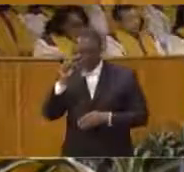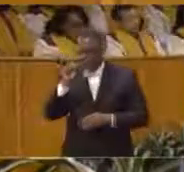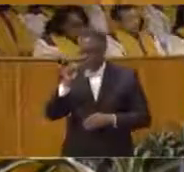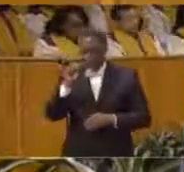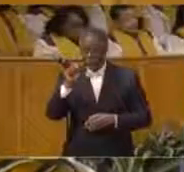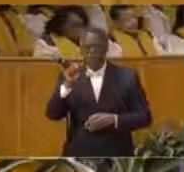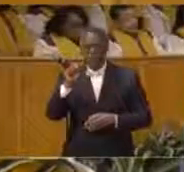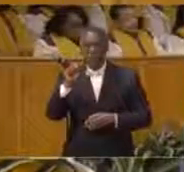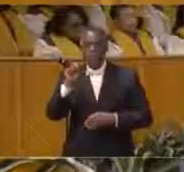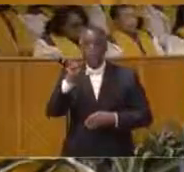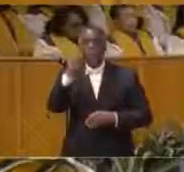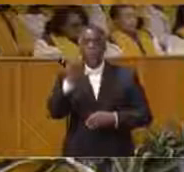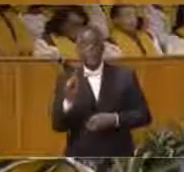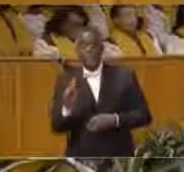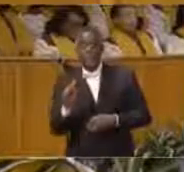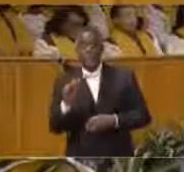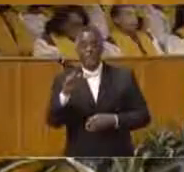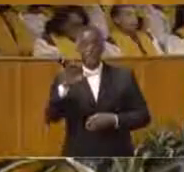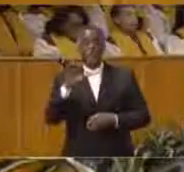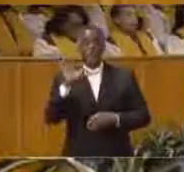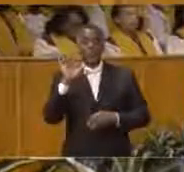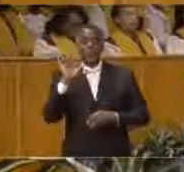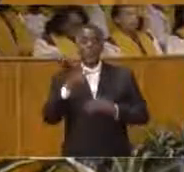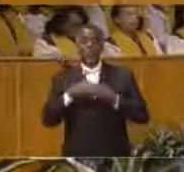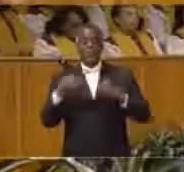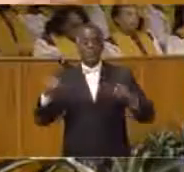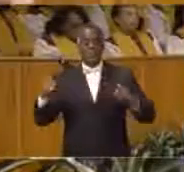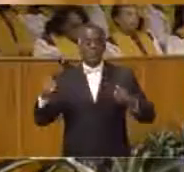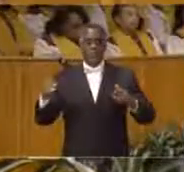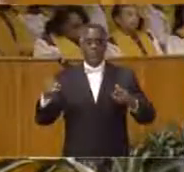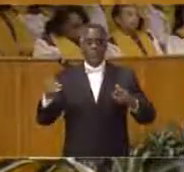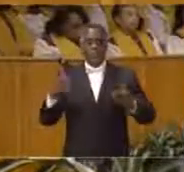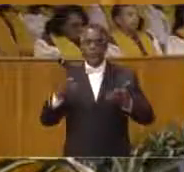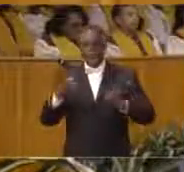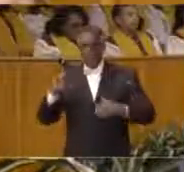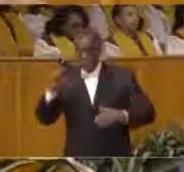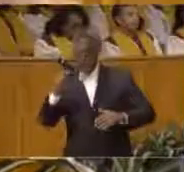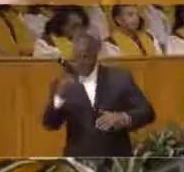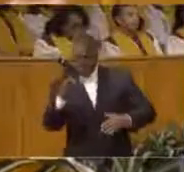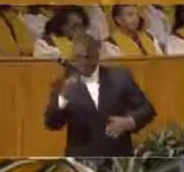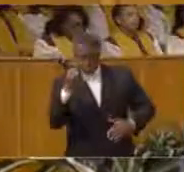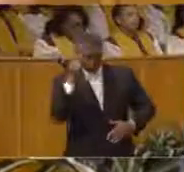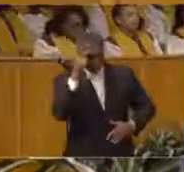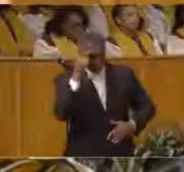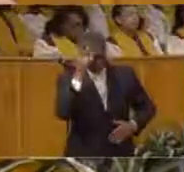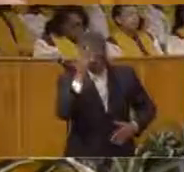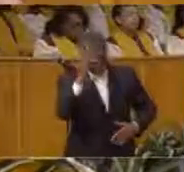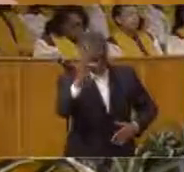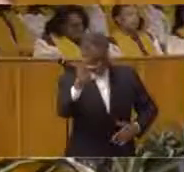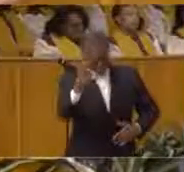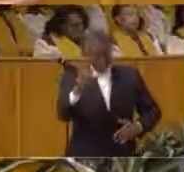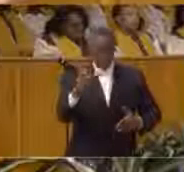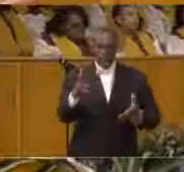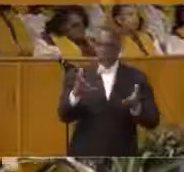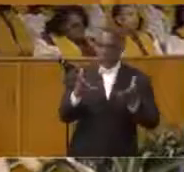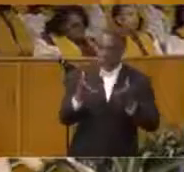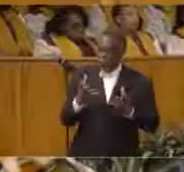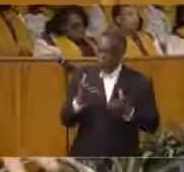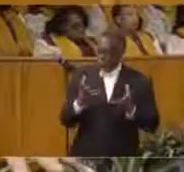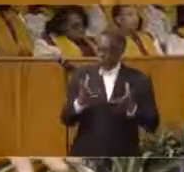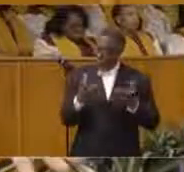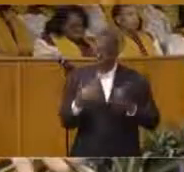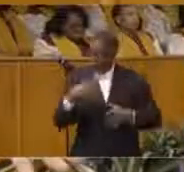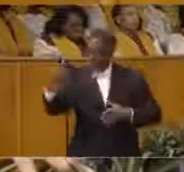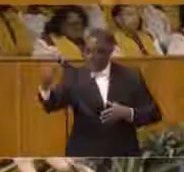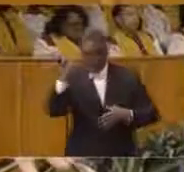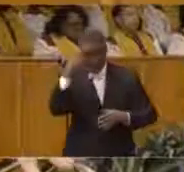left, and your tithe is $125. I don't mean to insult your intelligence, but I don't want you leaving here talking about you don't know how to figure out your